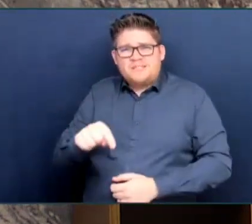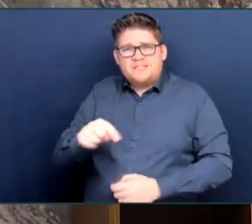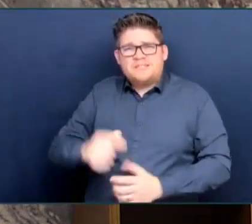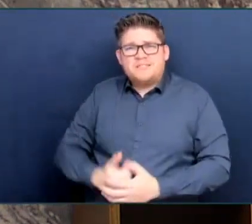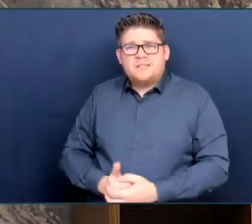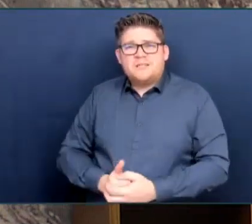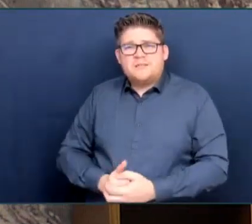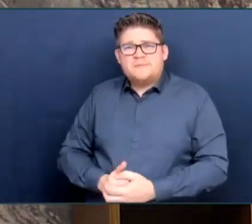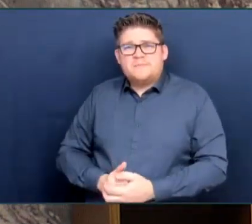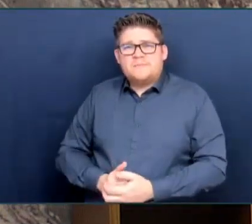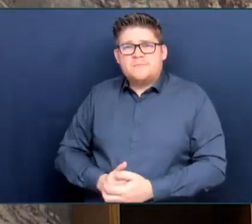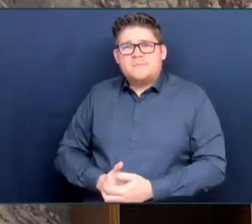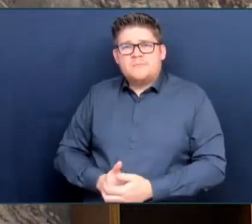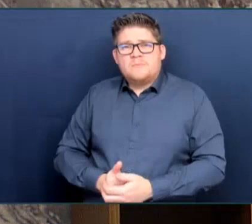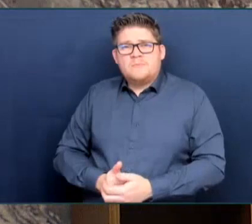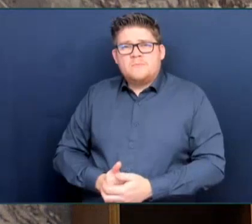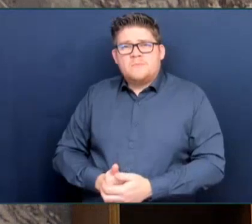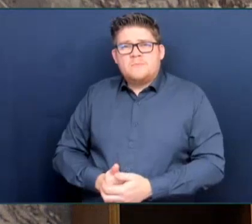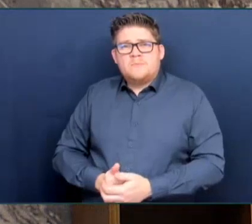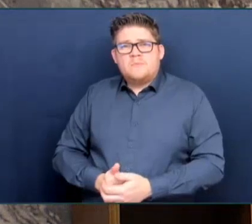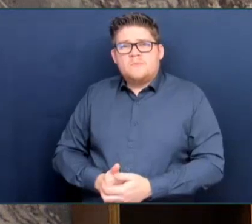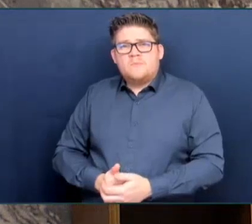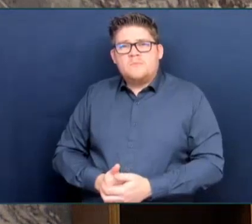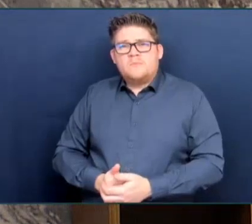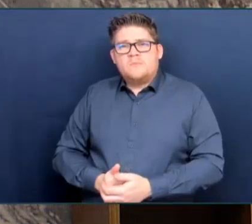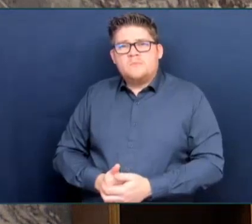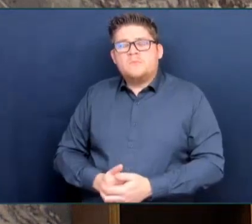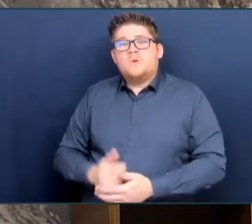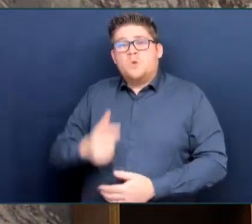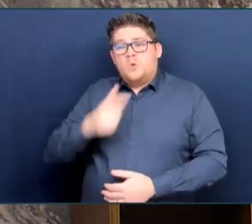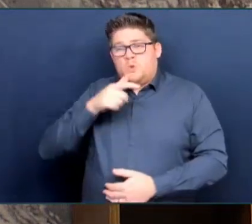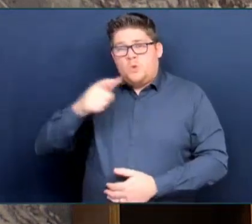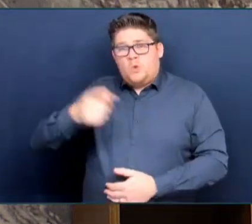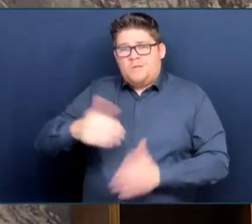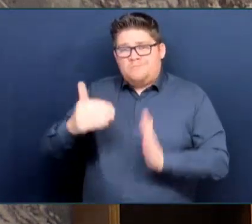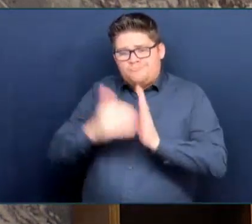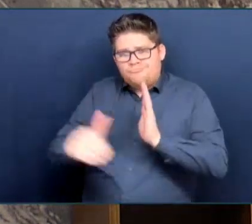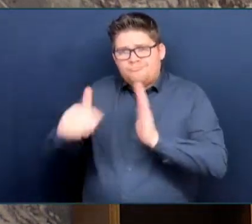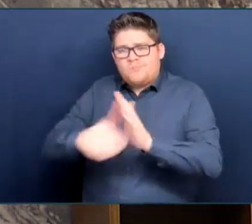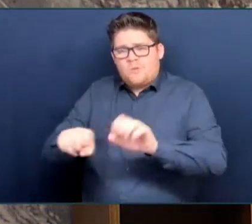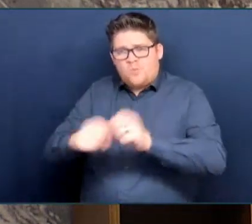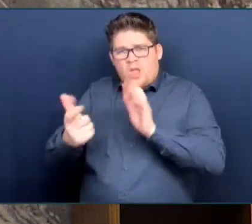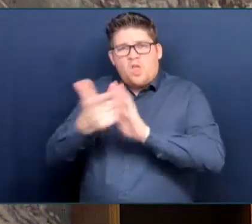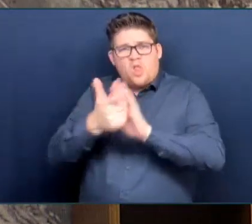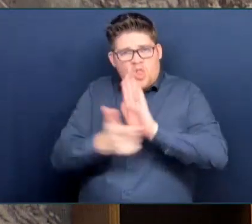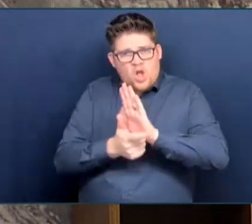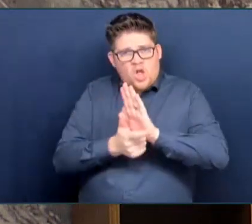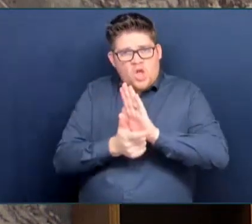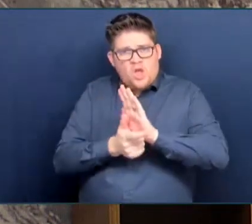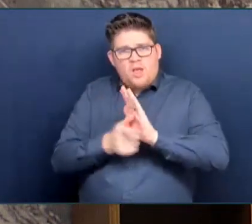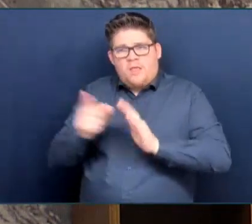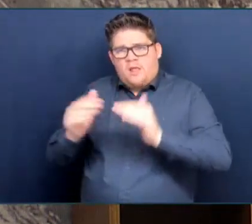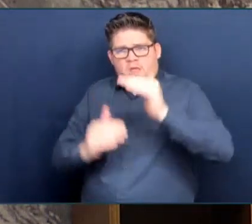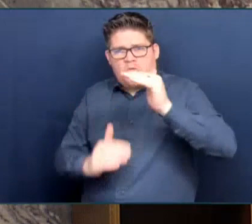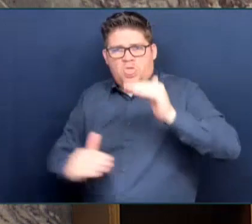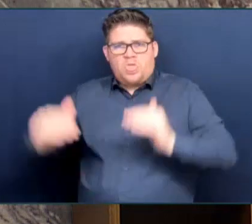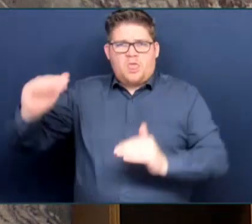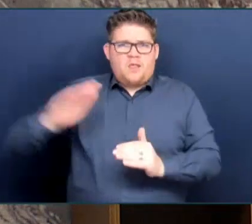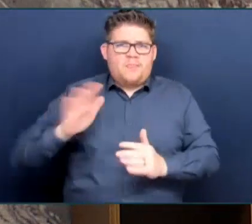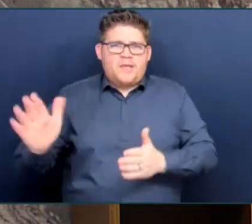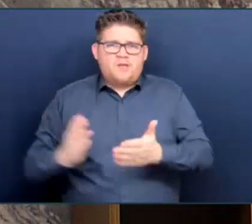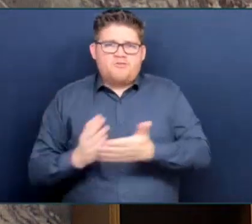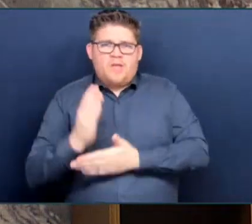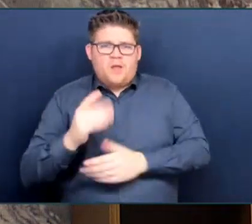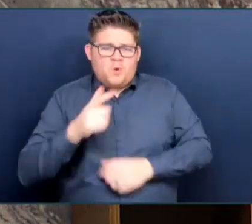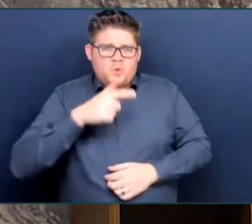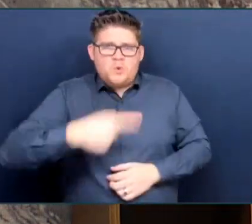right of British Columbians to be safe and feel safe in their communities. And Mr. Speaker, the Premier has been consistent with this bias his entire